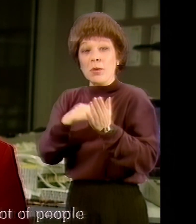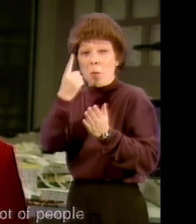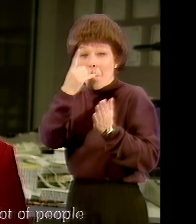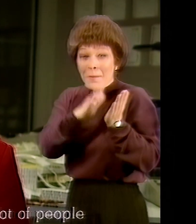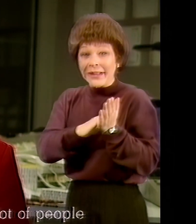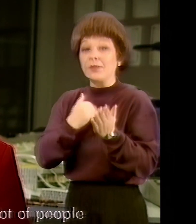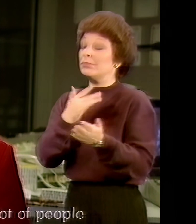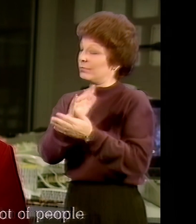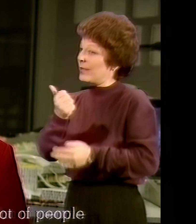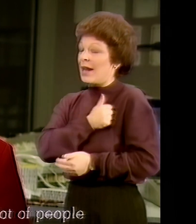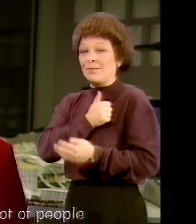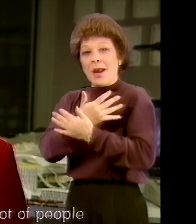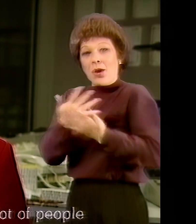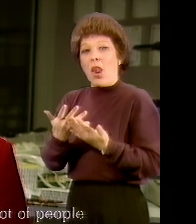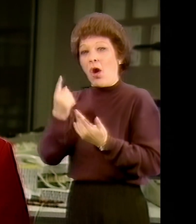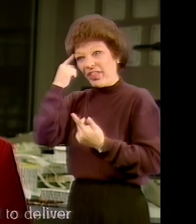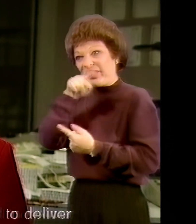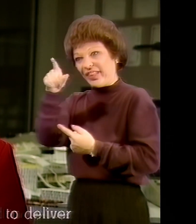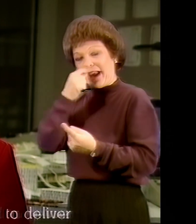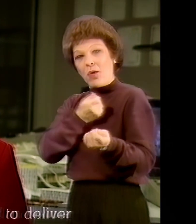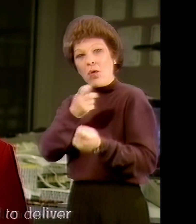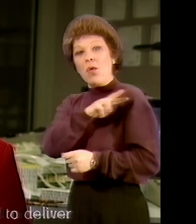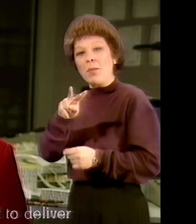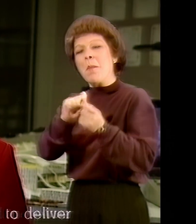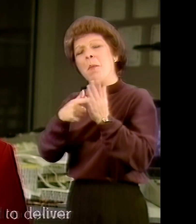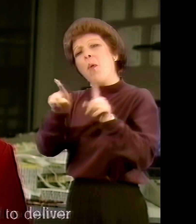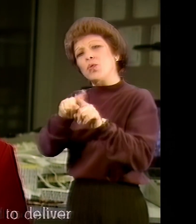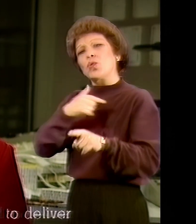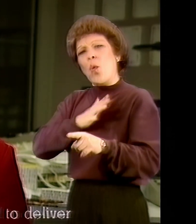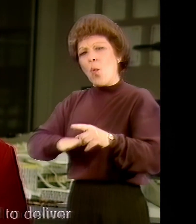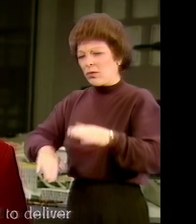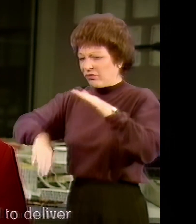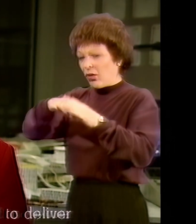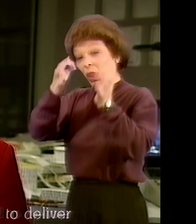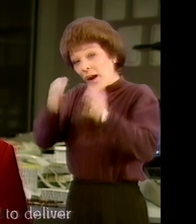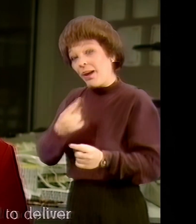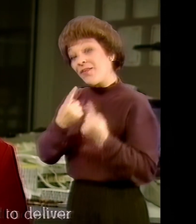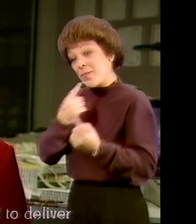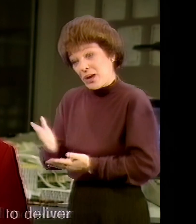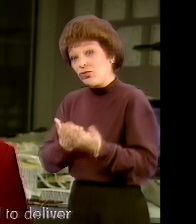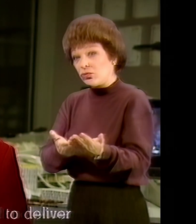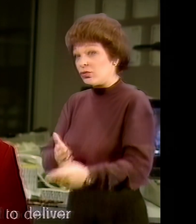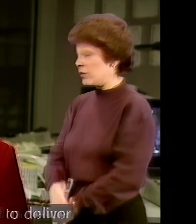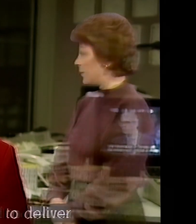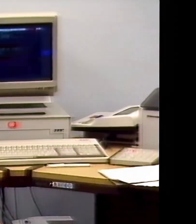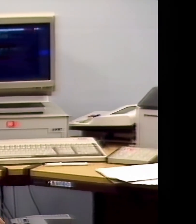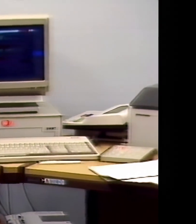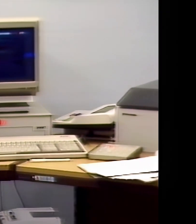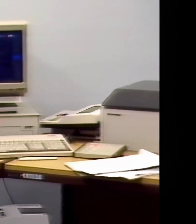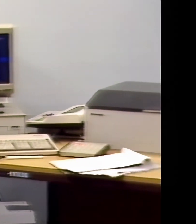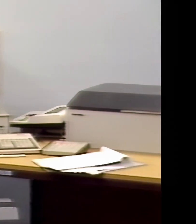of people to read it. But we also wanted to deliver full information and accurate information.